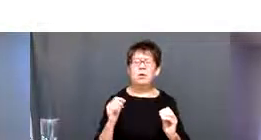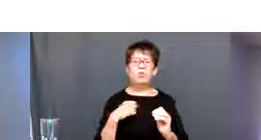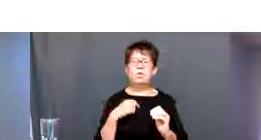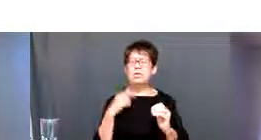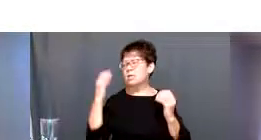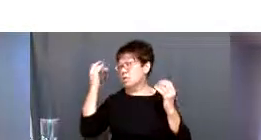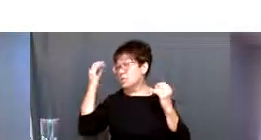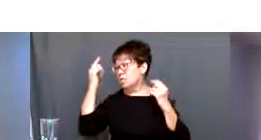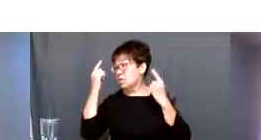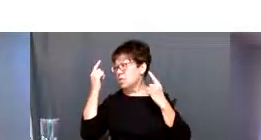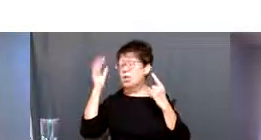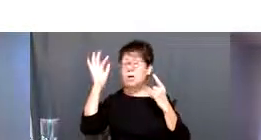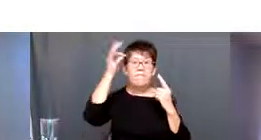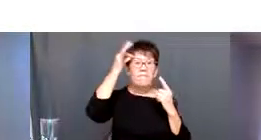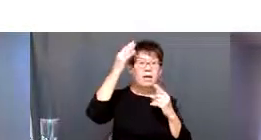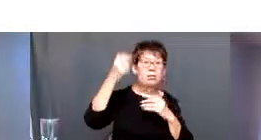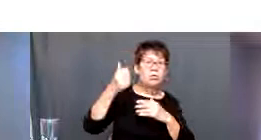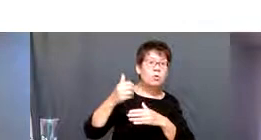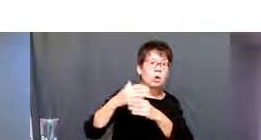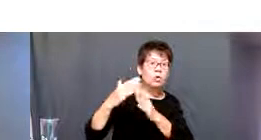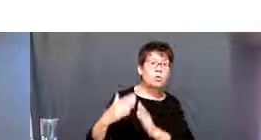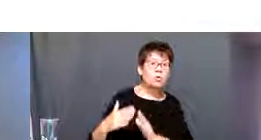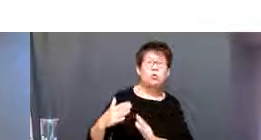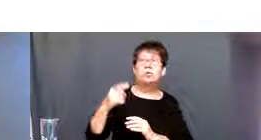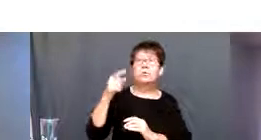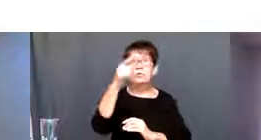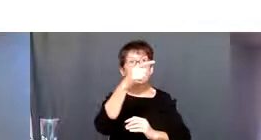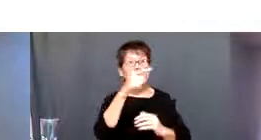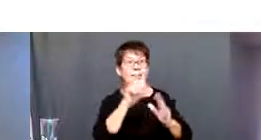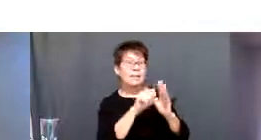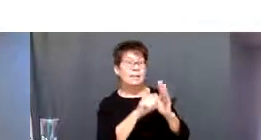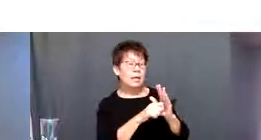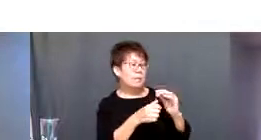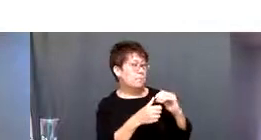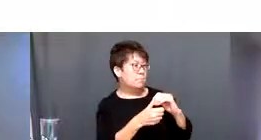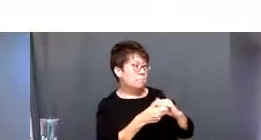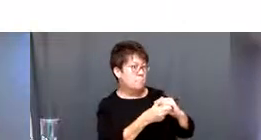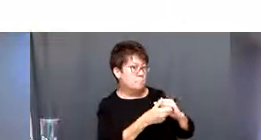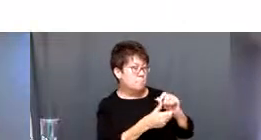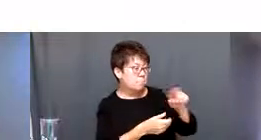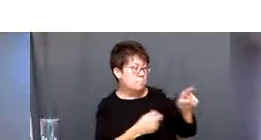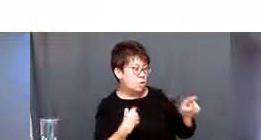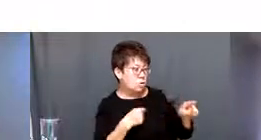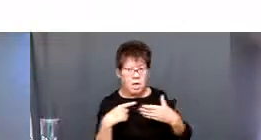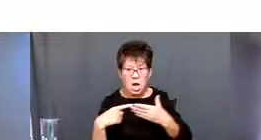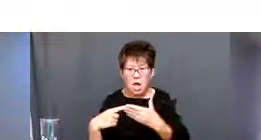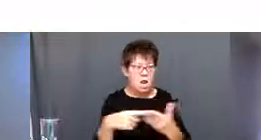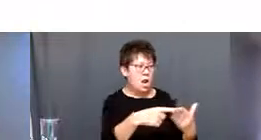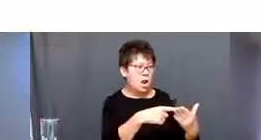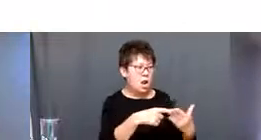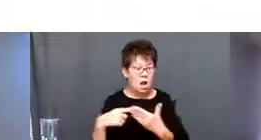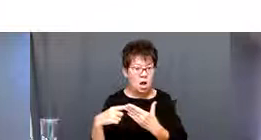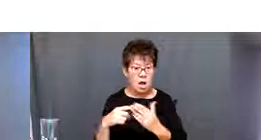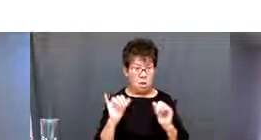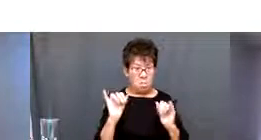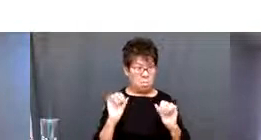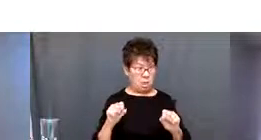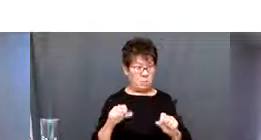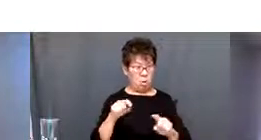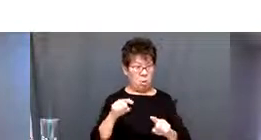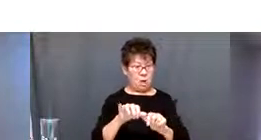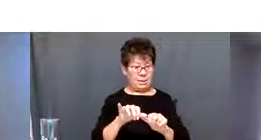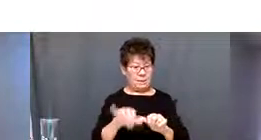federal partners. We talked to our partners across the state about, is this possible? And what would this look like?